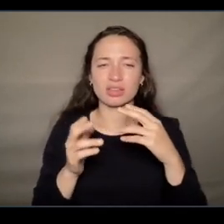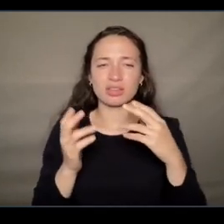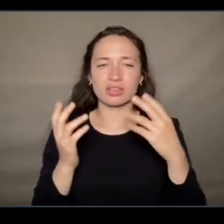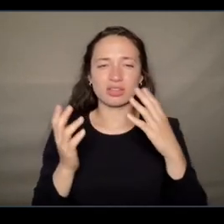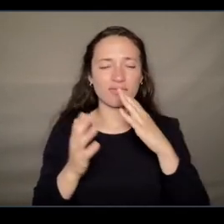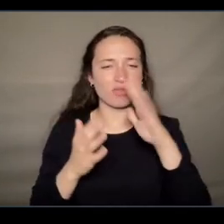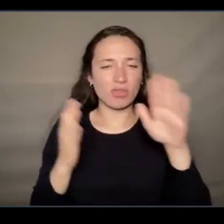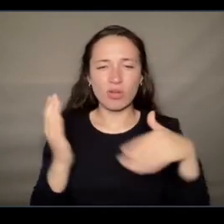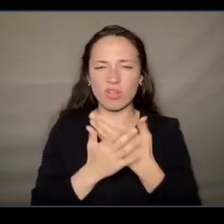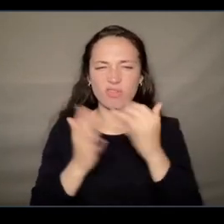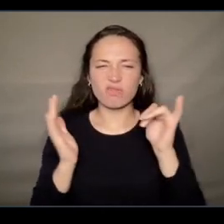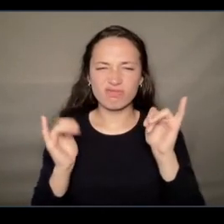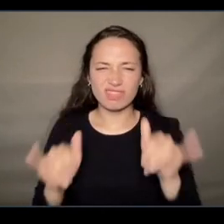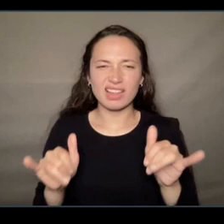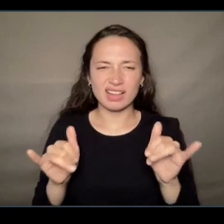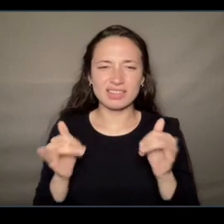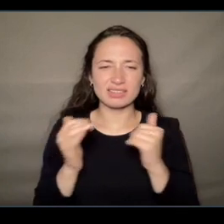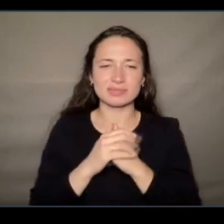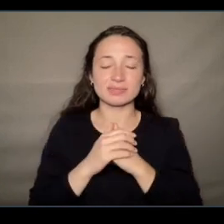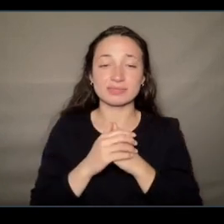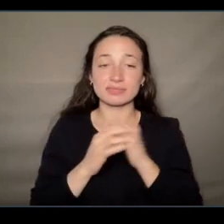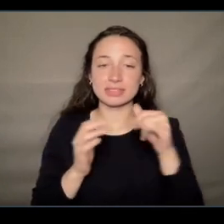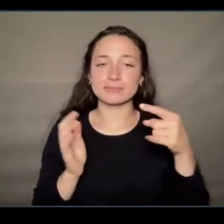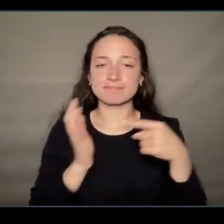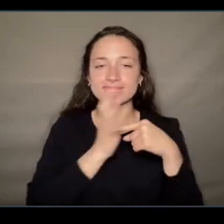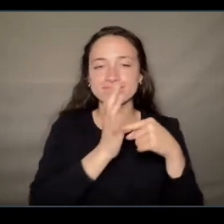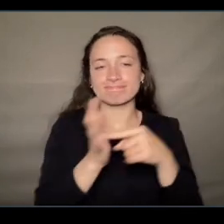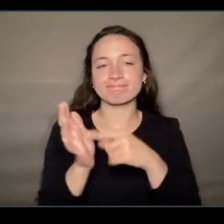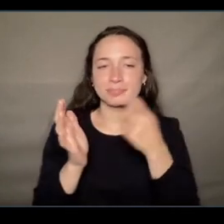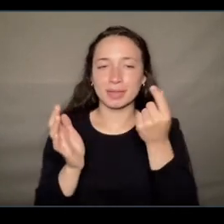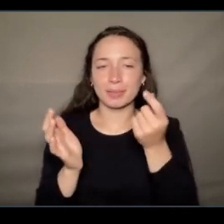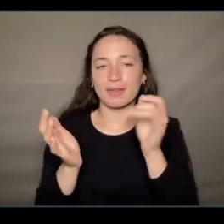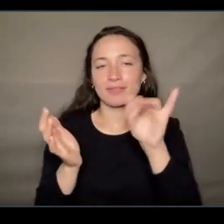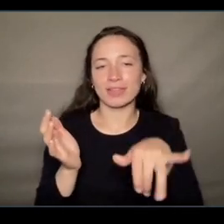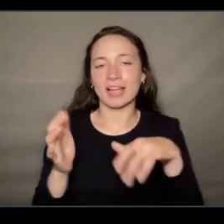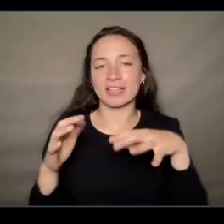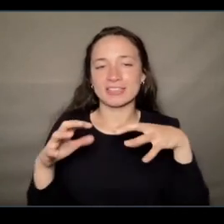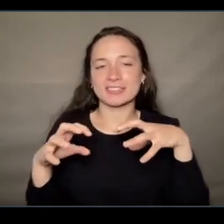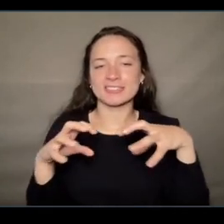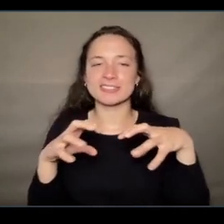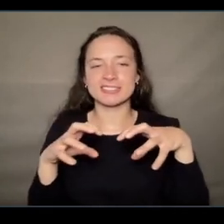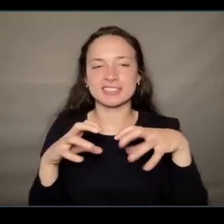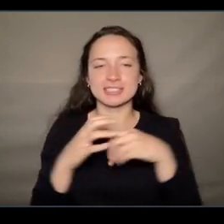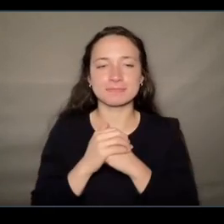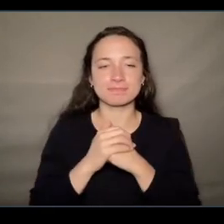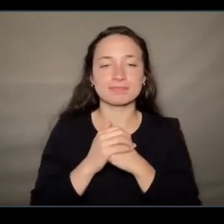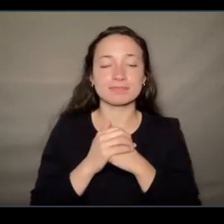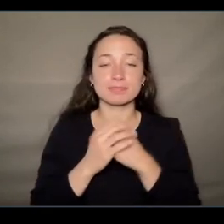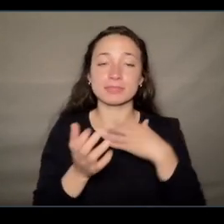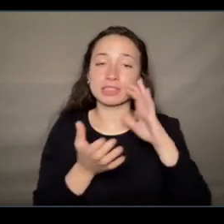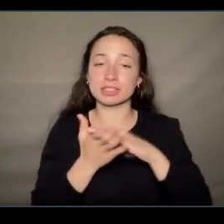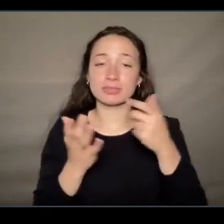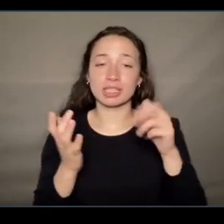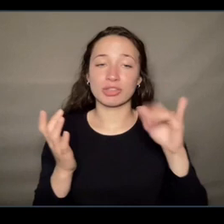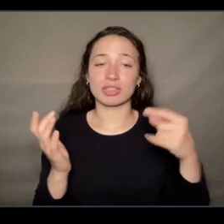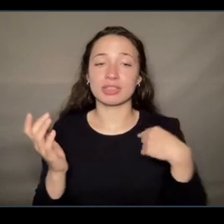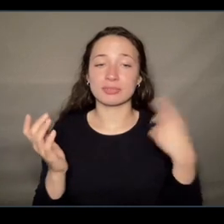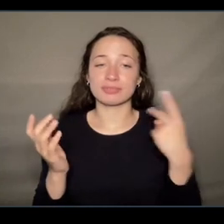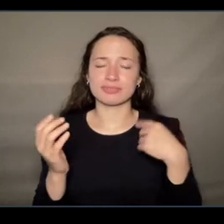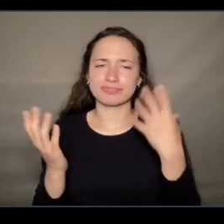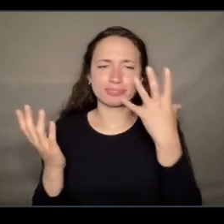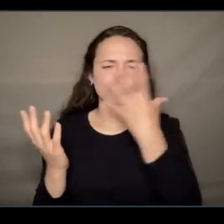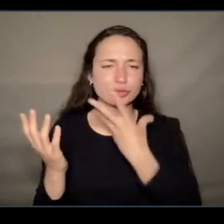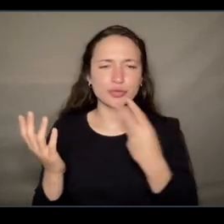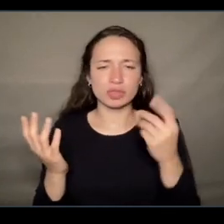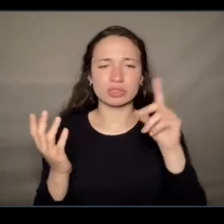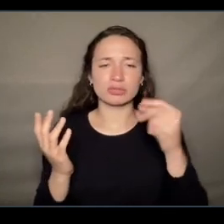of weight, and all of that. So this commemorates a little bit of that tension. So my husband Gary and